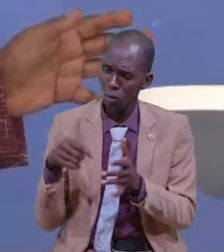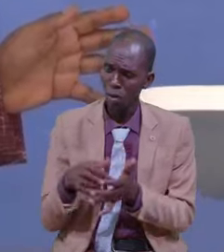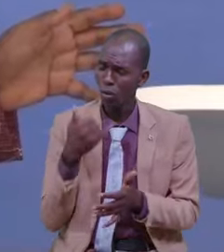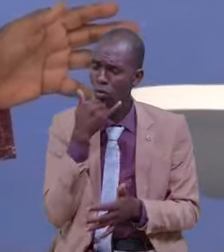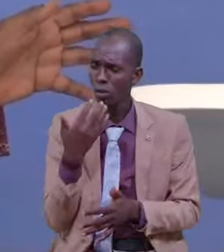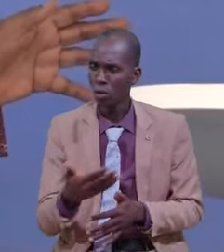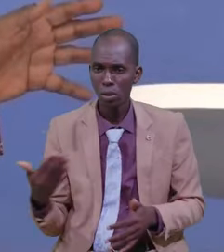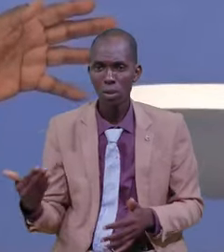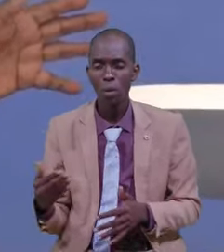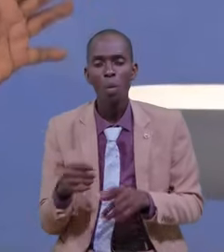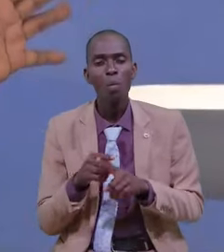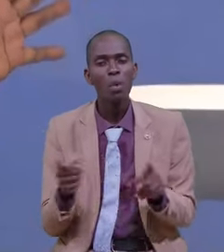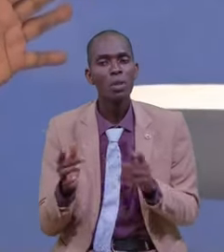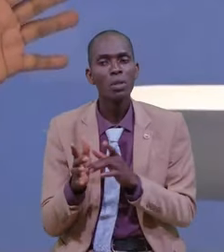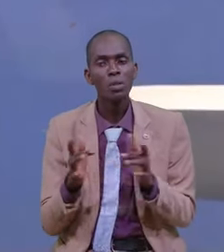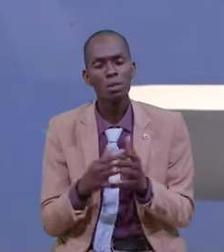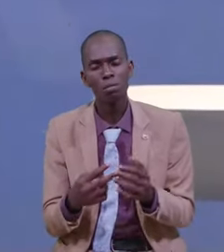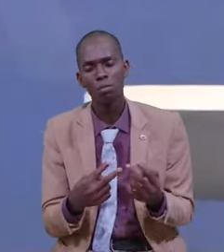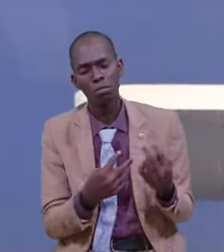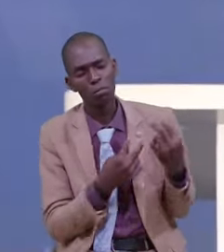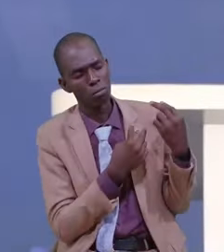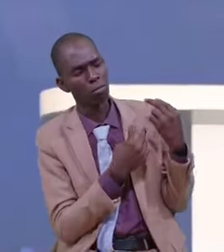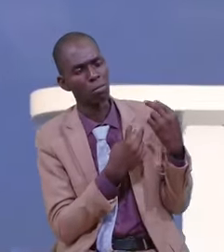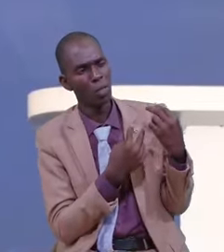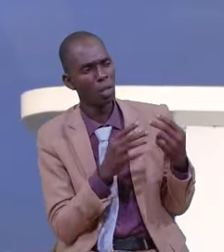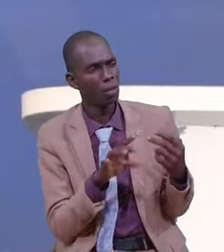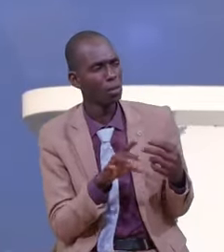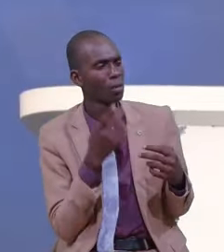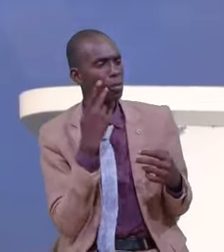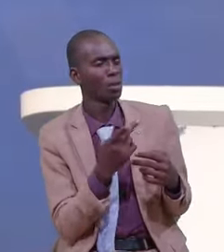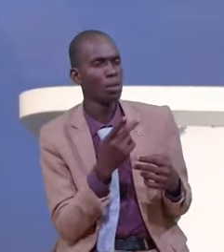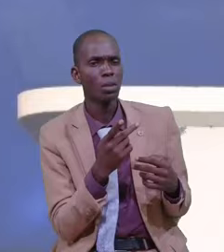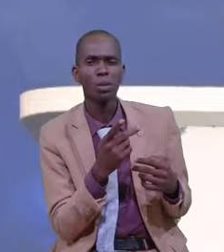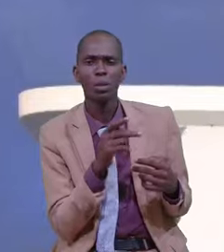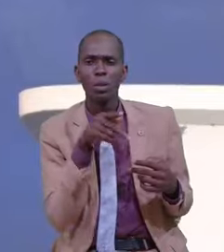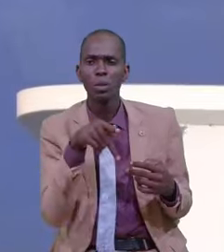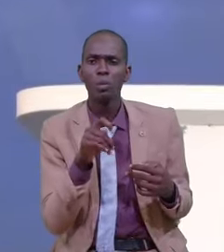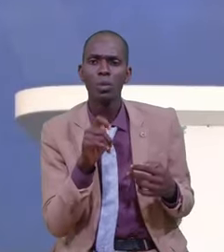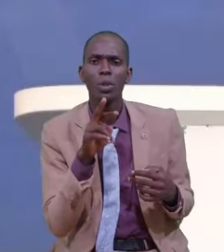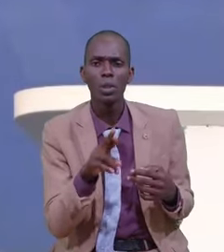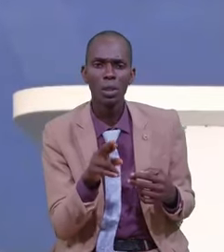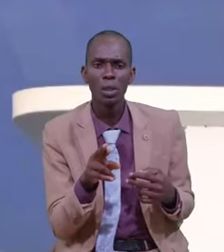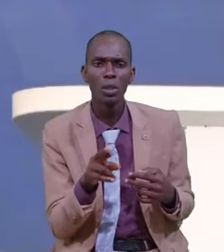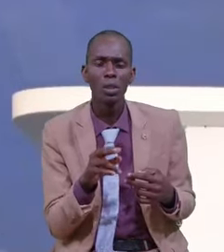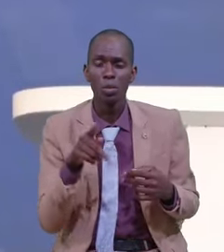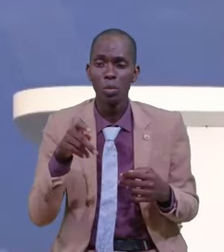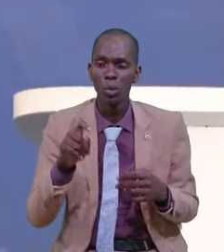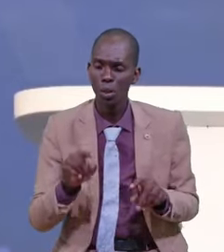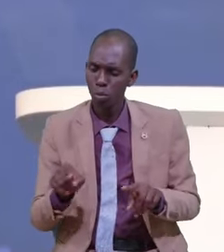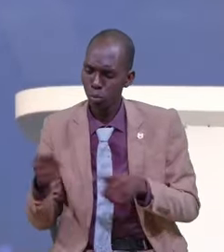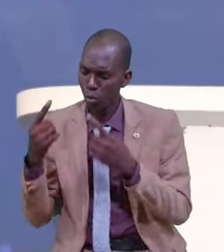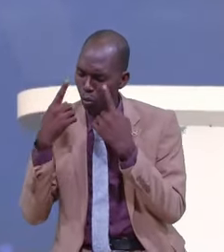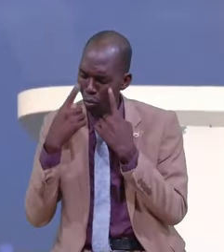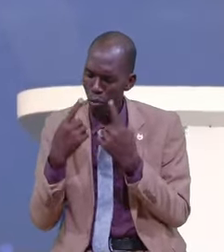back and saw him. He wept. He was forgiven. You are